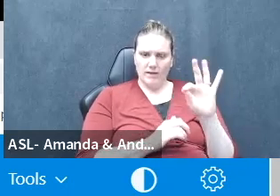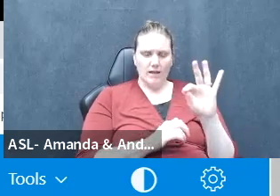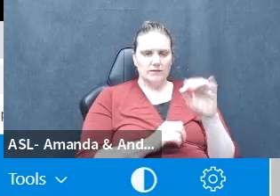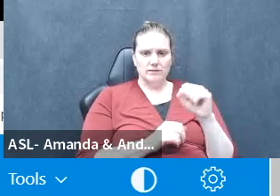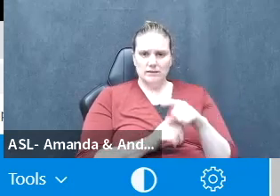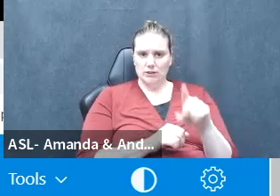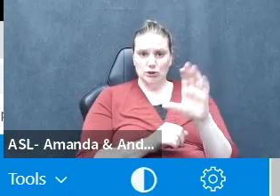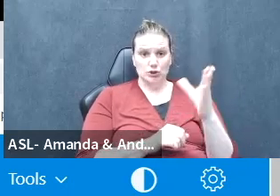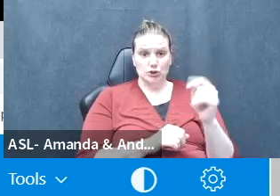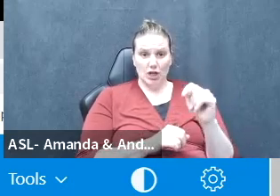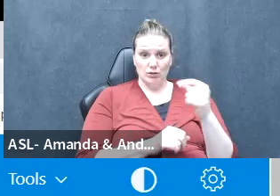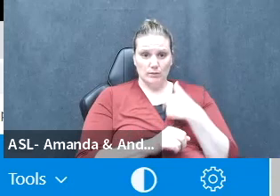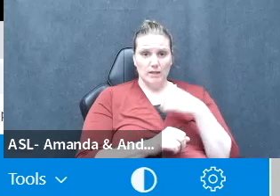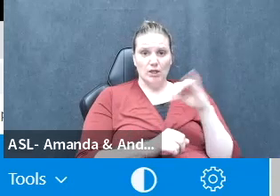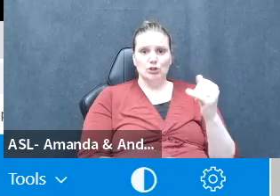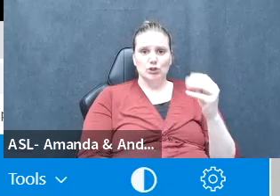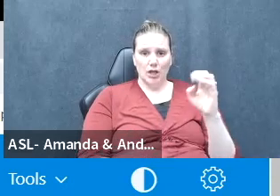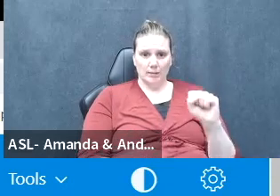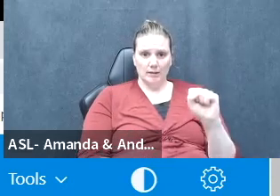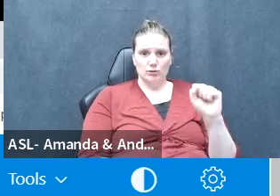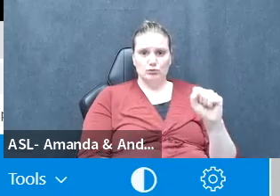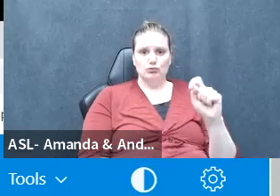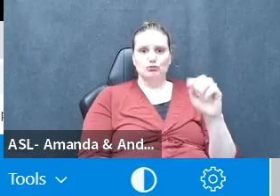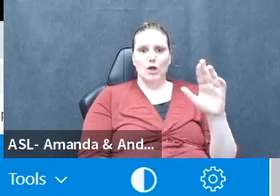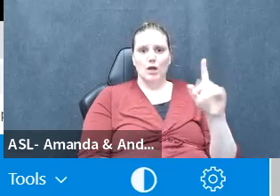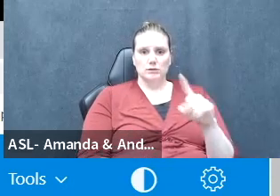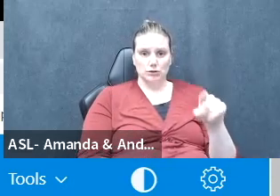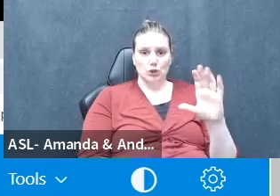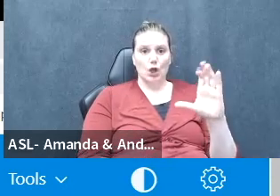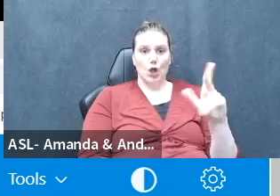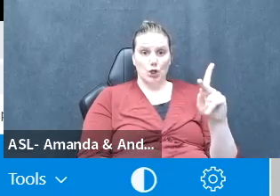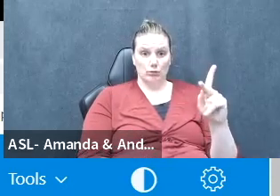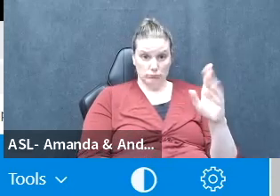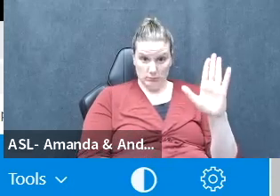chat directly to me, Jamie Strauss-Clark. So let me see if I'm seeing any hands up.